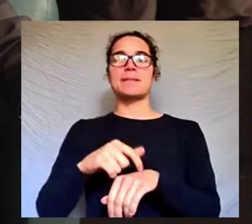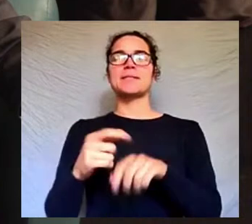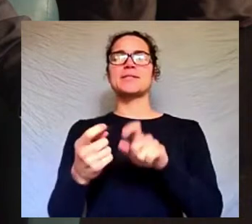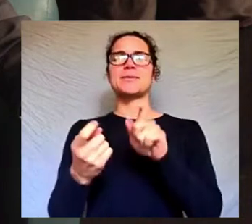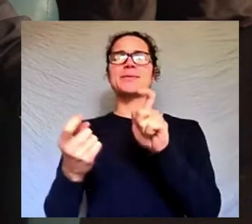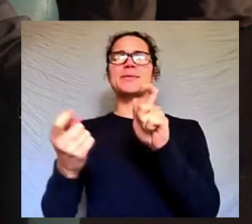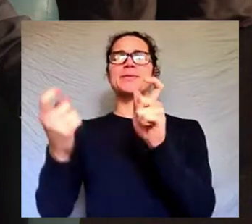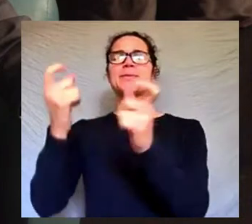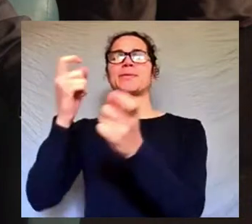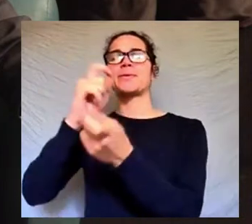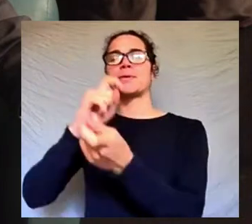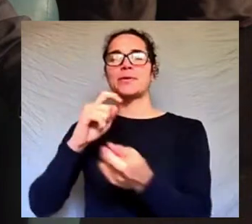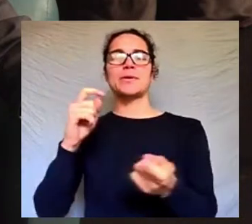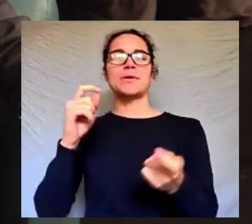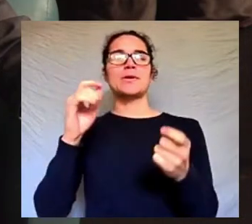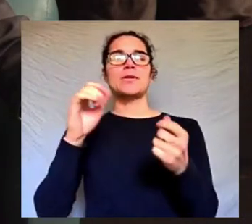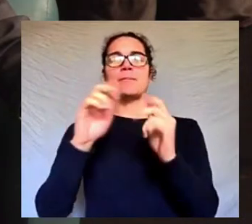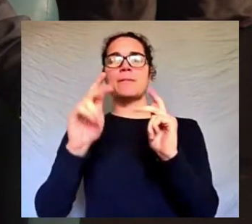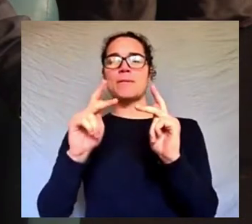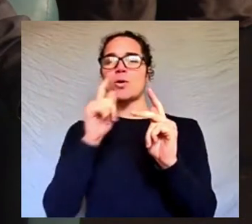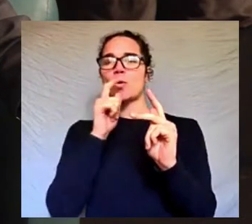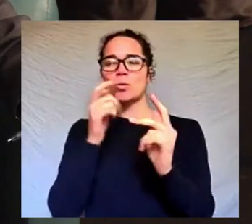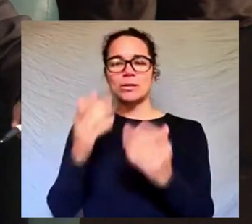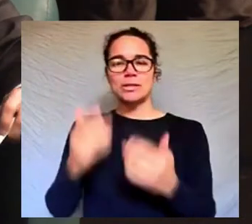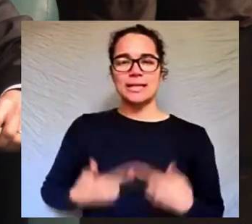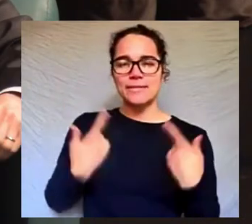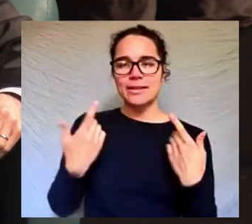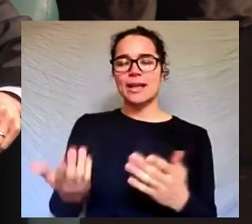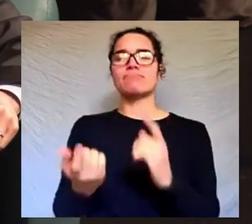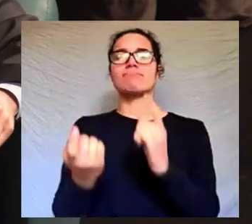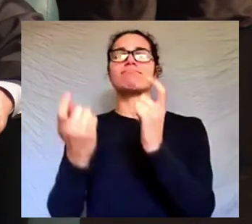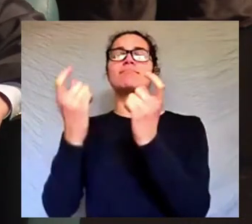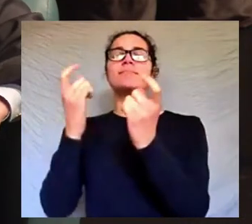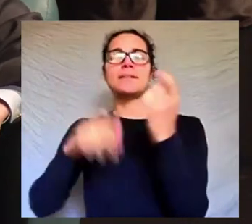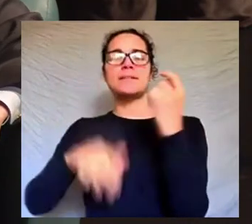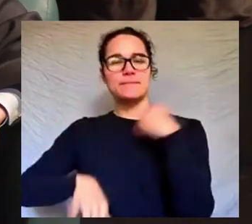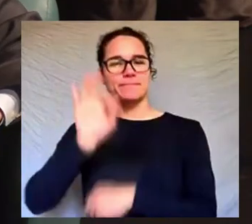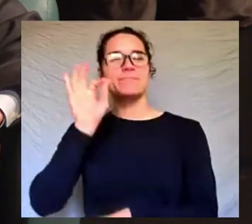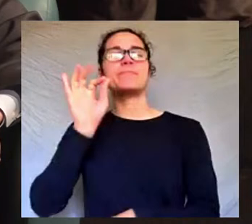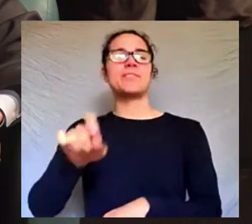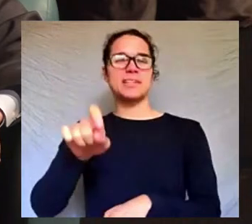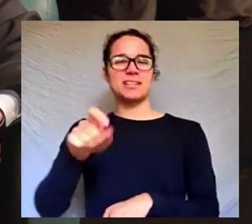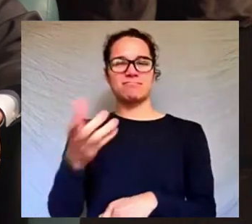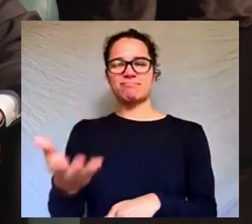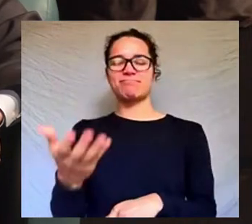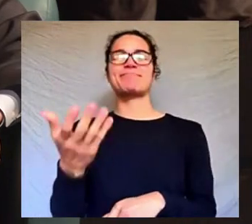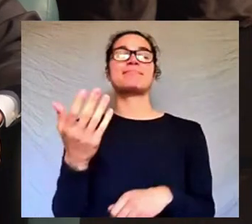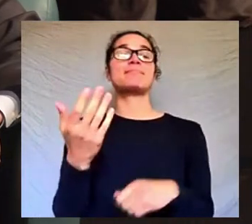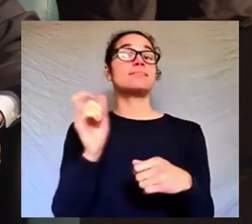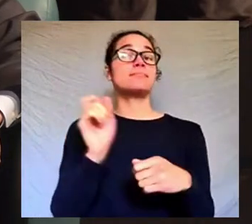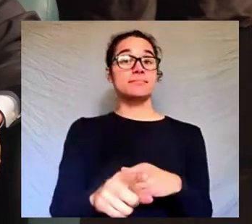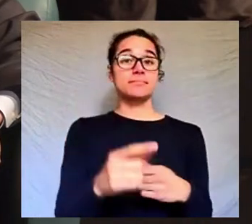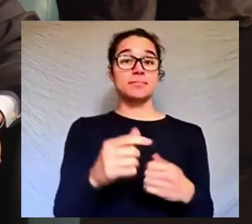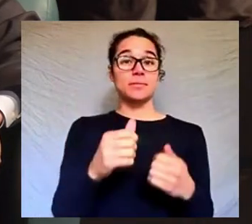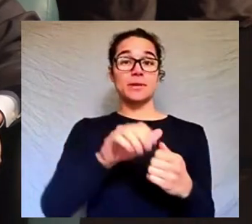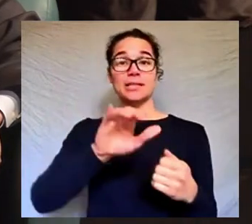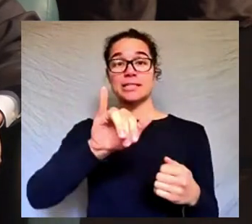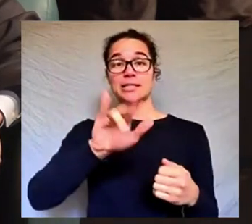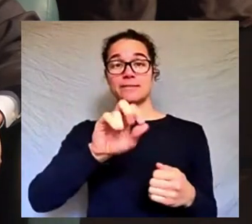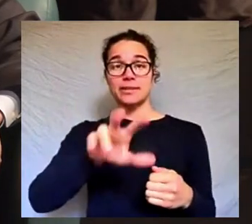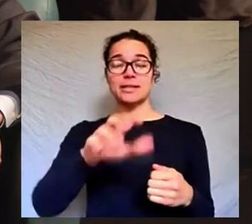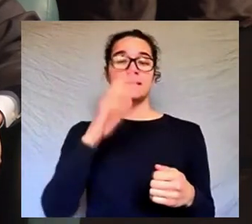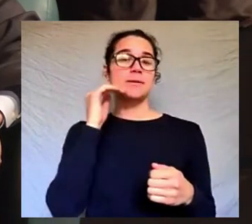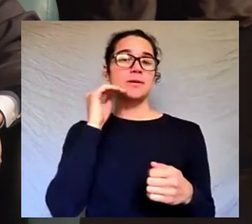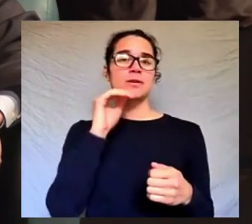felt. And so I guess one variation on this question of formative civic experiences is the role of place in forming